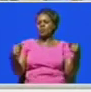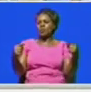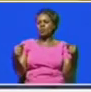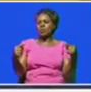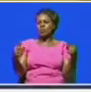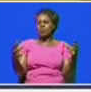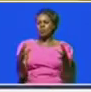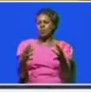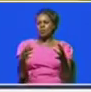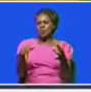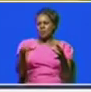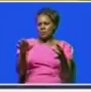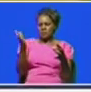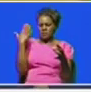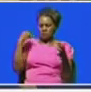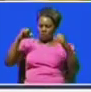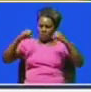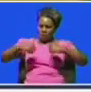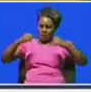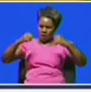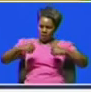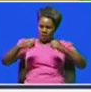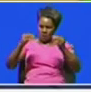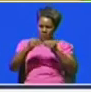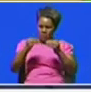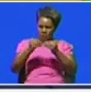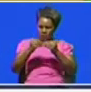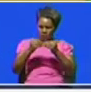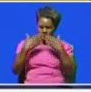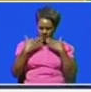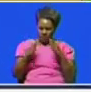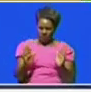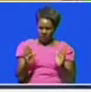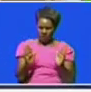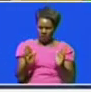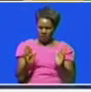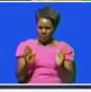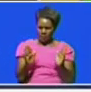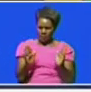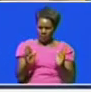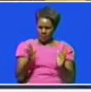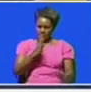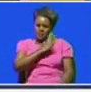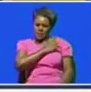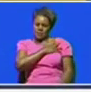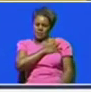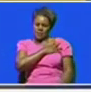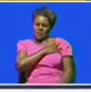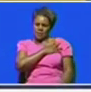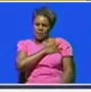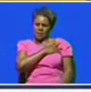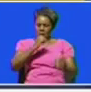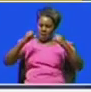outfit. Walikuwa wamekubaliana, tumetutaitwa mkutano baada ya induction course ya kule ya NASA retreat, ndio